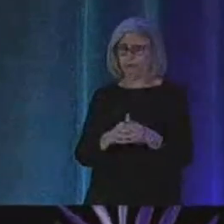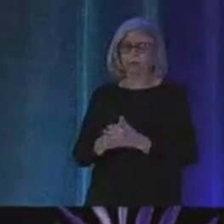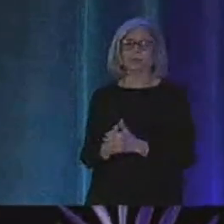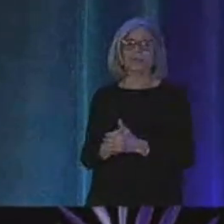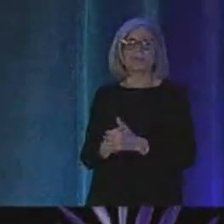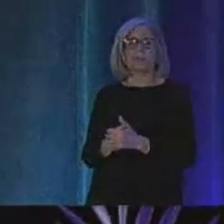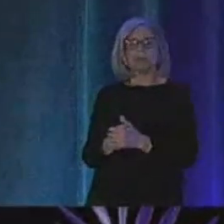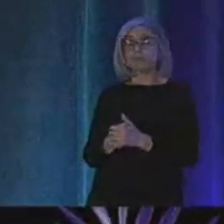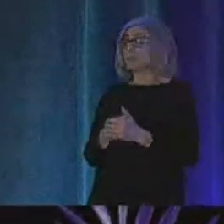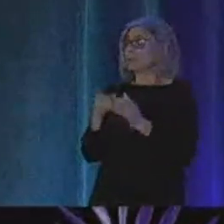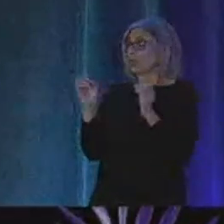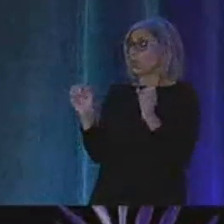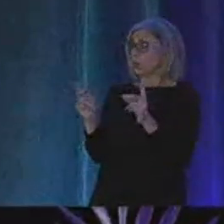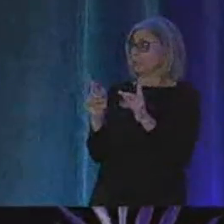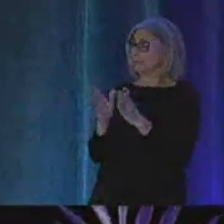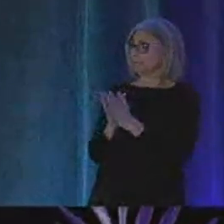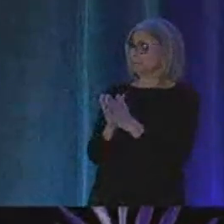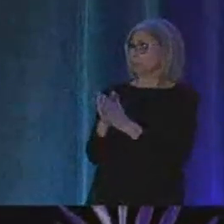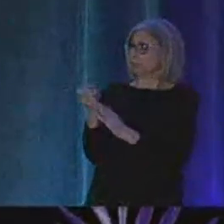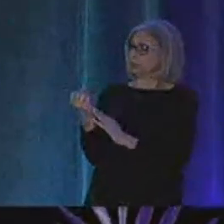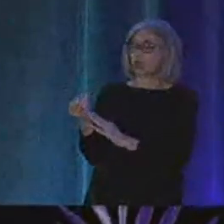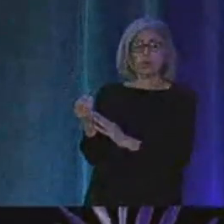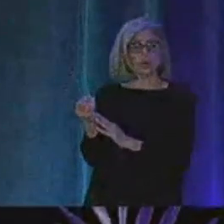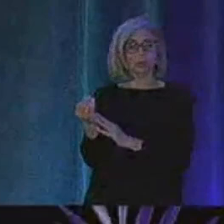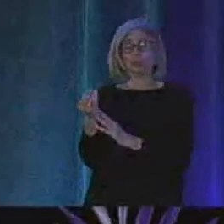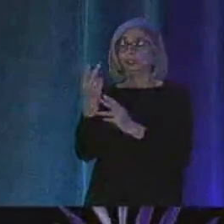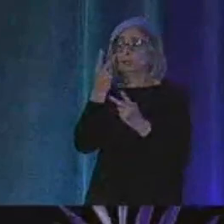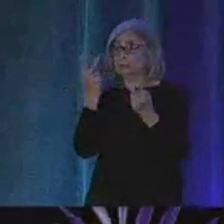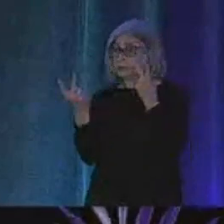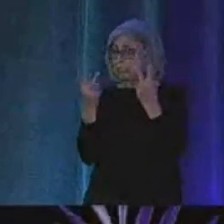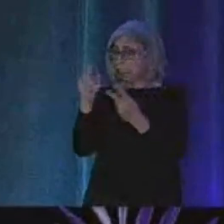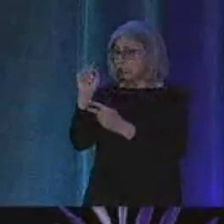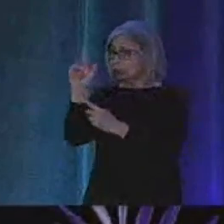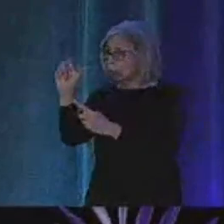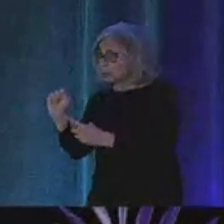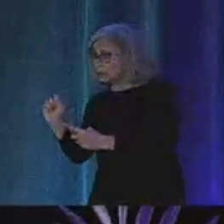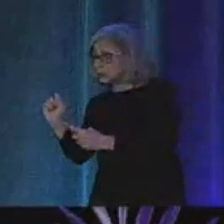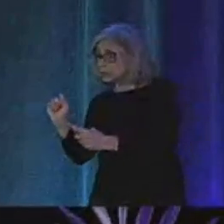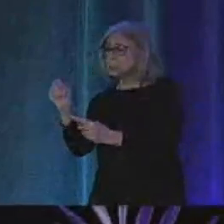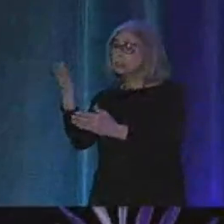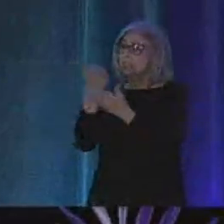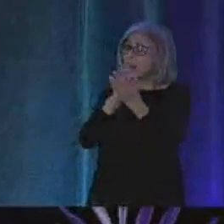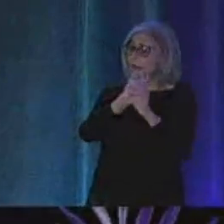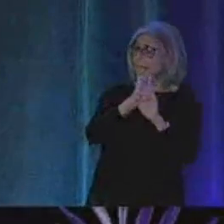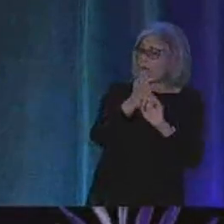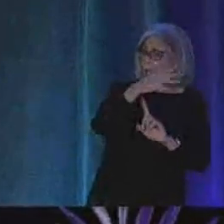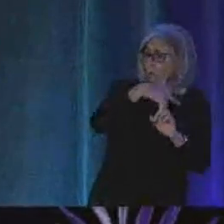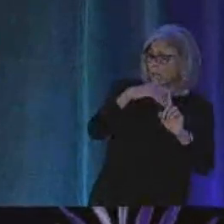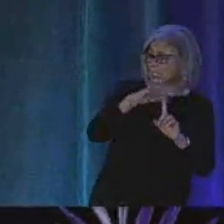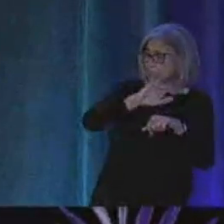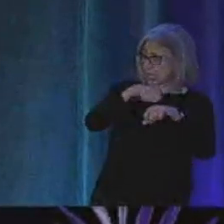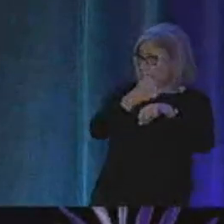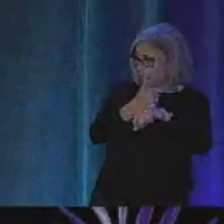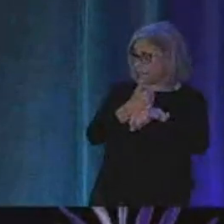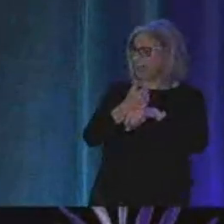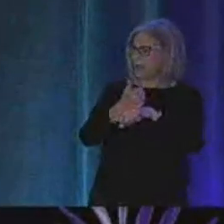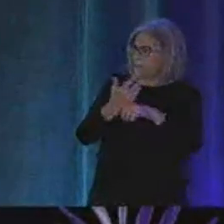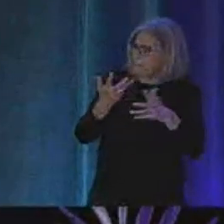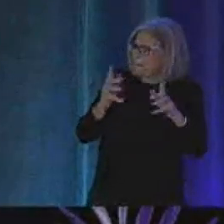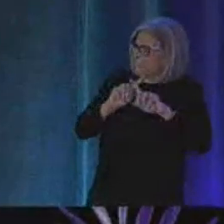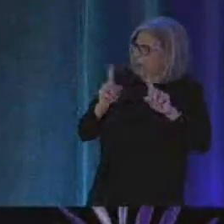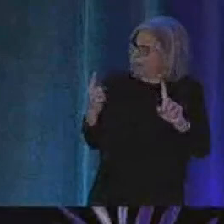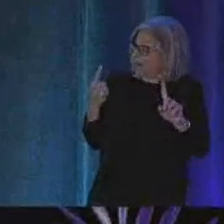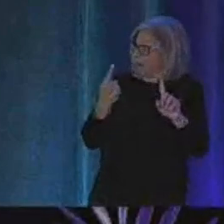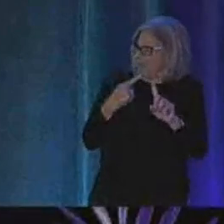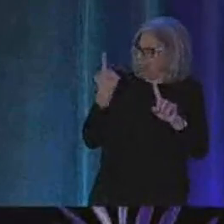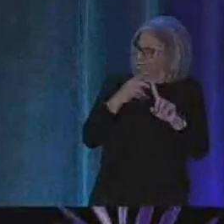All right. So you've seen some tools, you've seen, some of the environment setup, but what's that